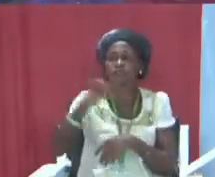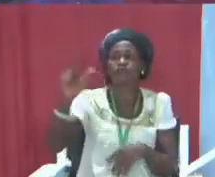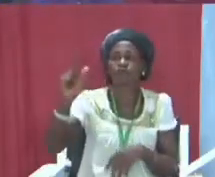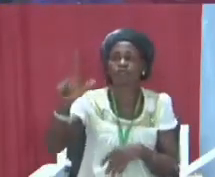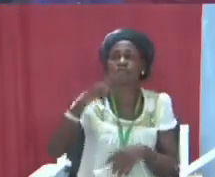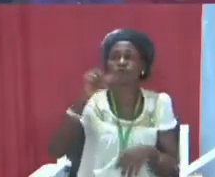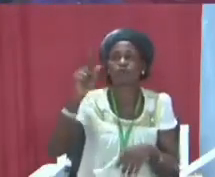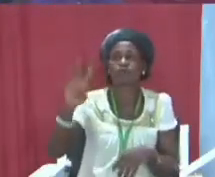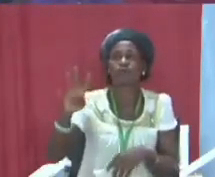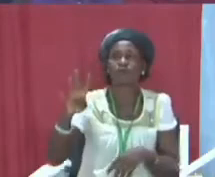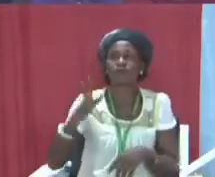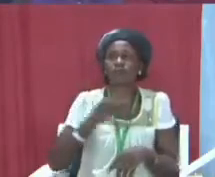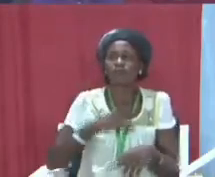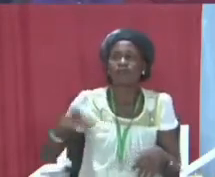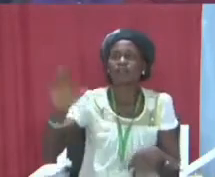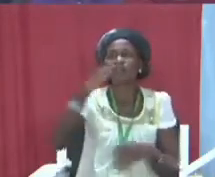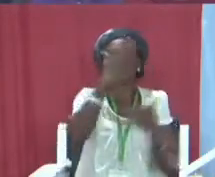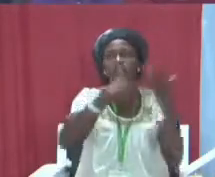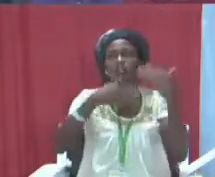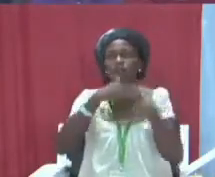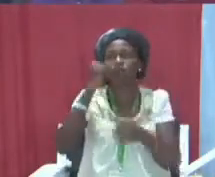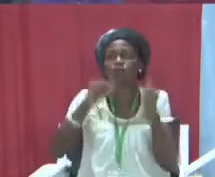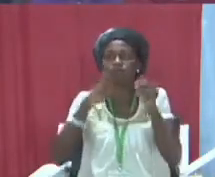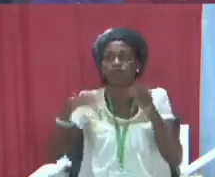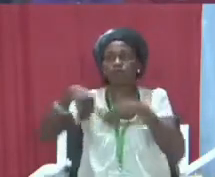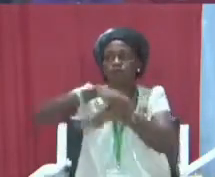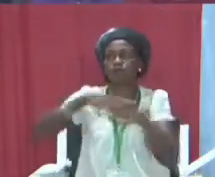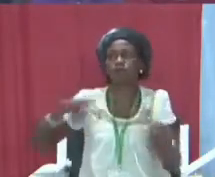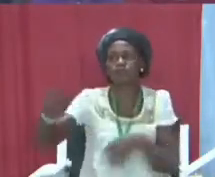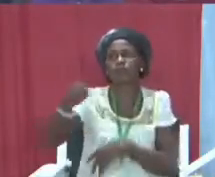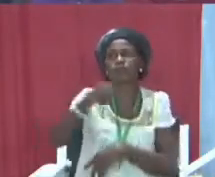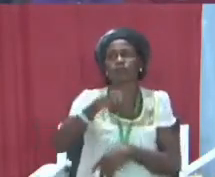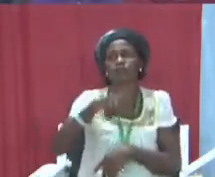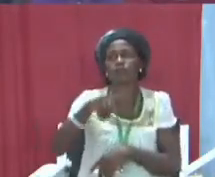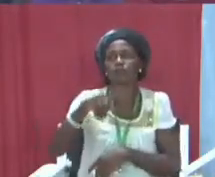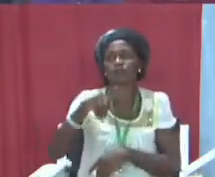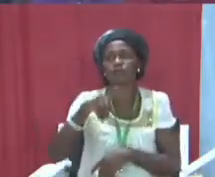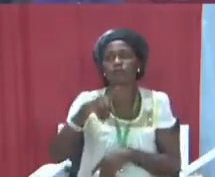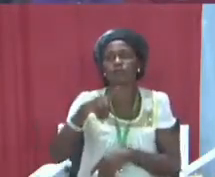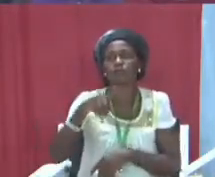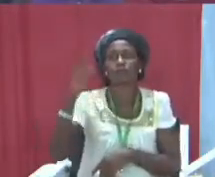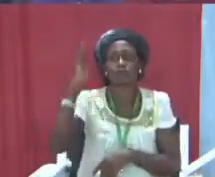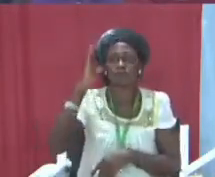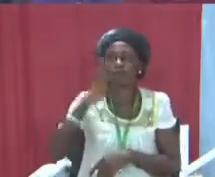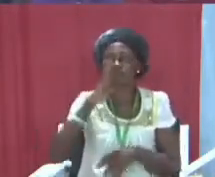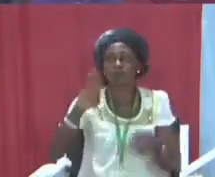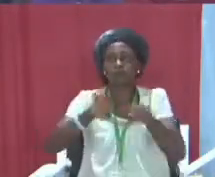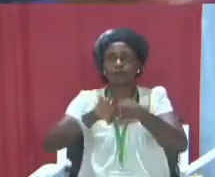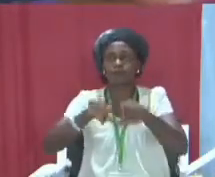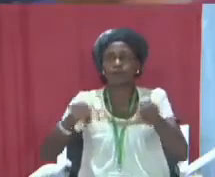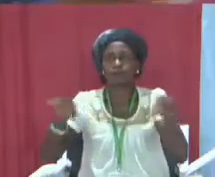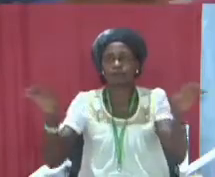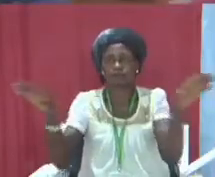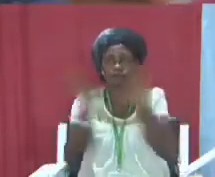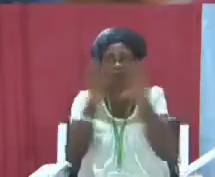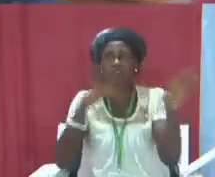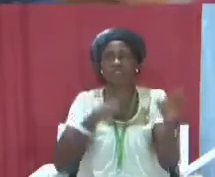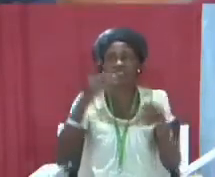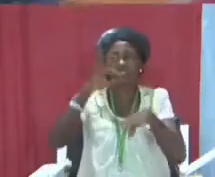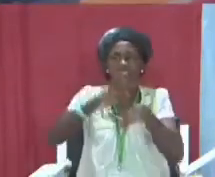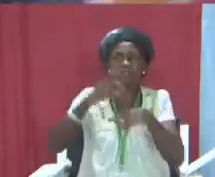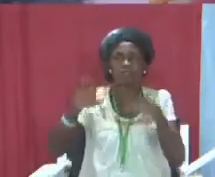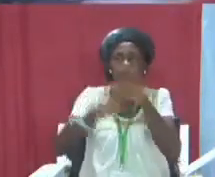and 24. And your heavens, which are over you, shall be bronze, and the earth,